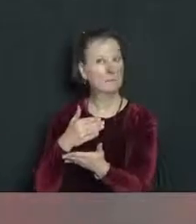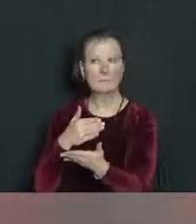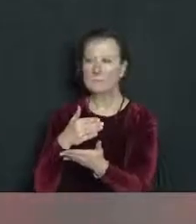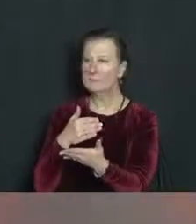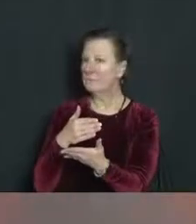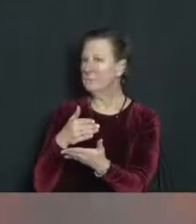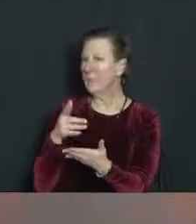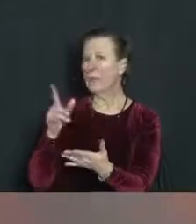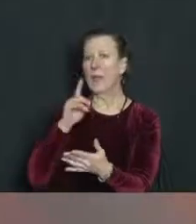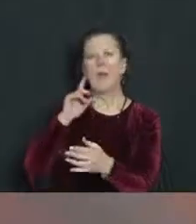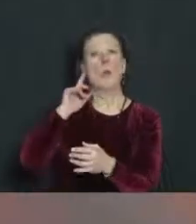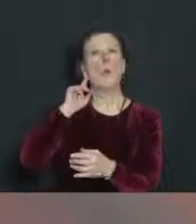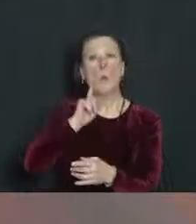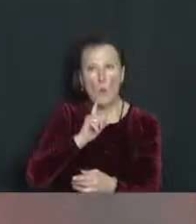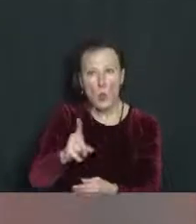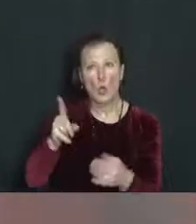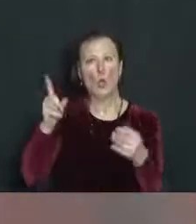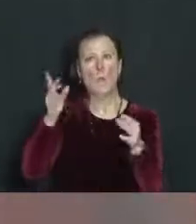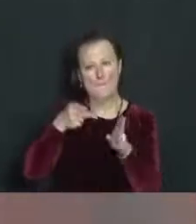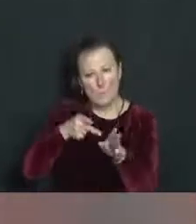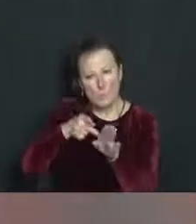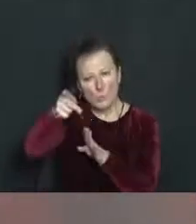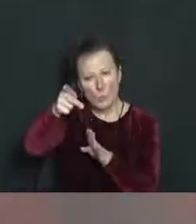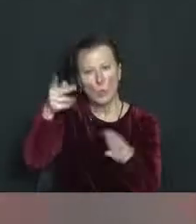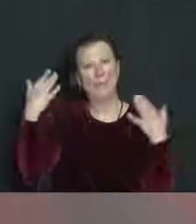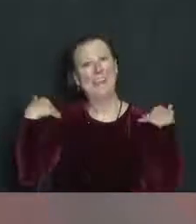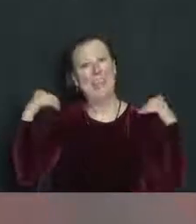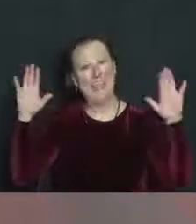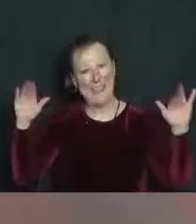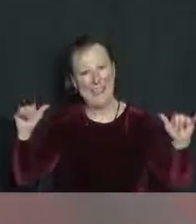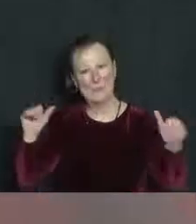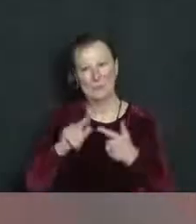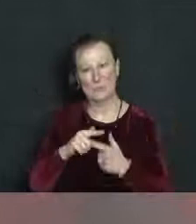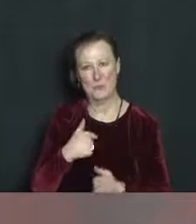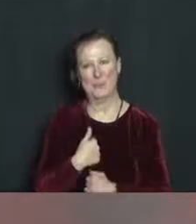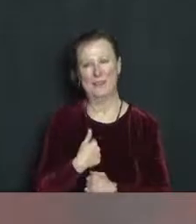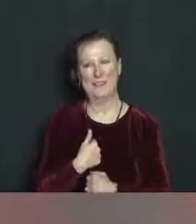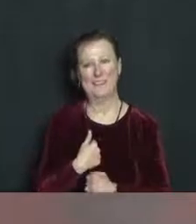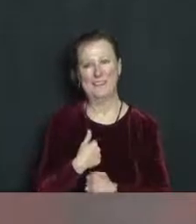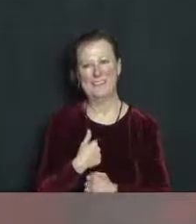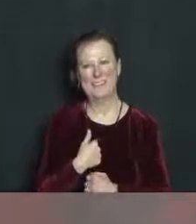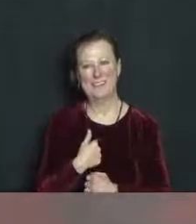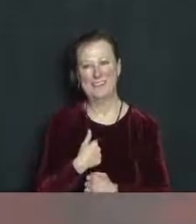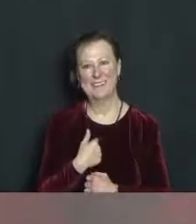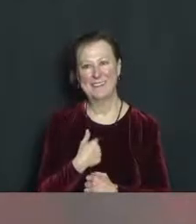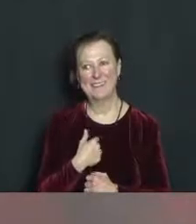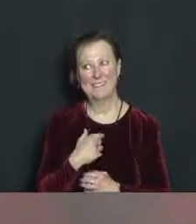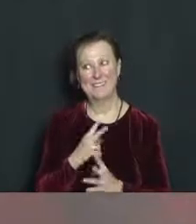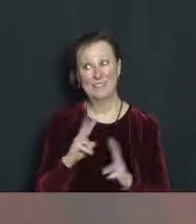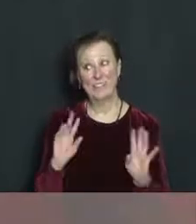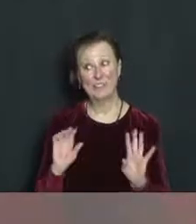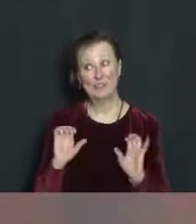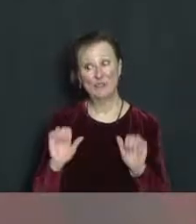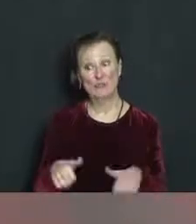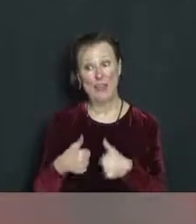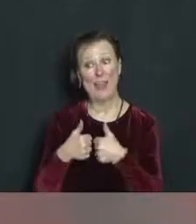they were angels. They were pure angels. They were angels. This is very challenging music to sing, and these angels